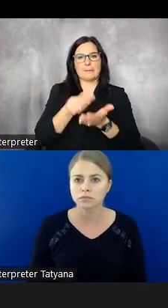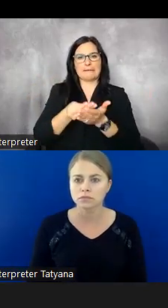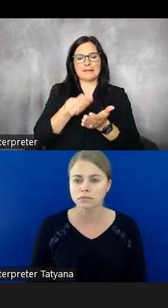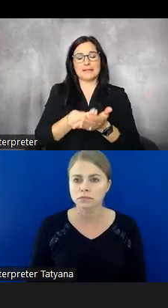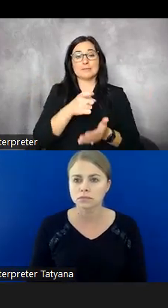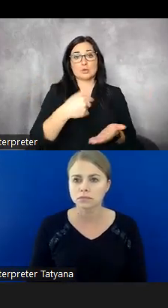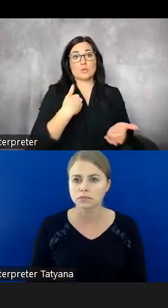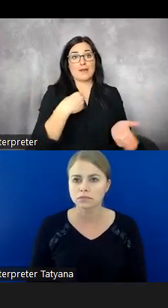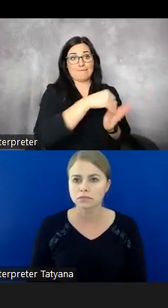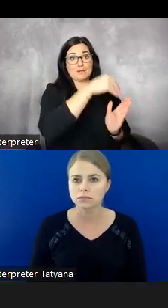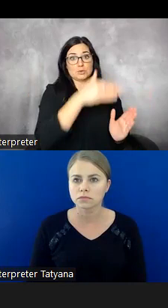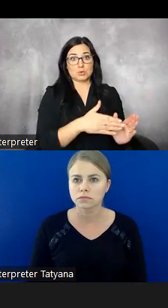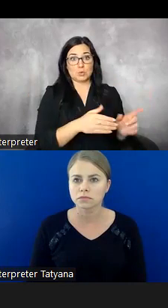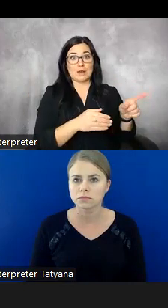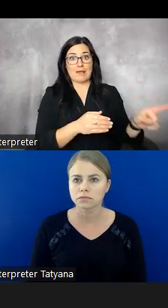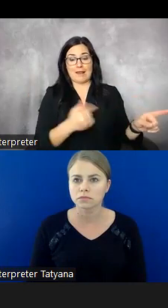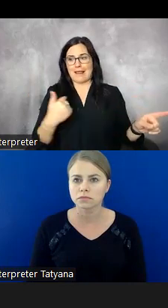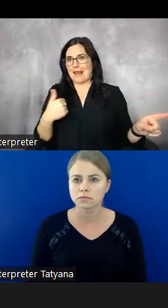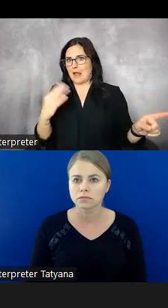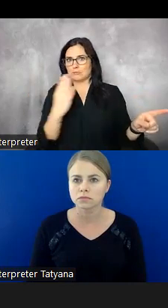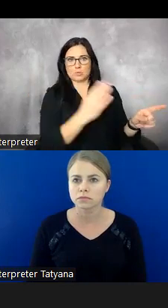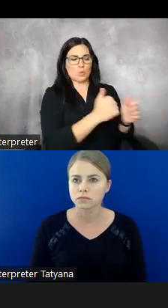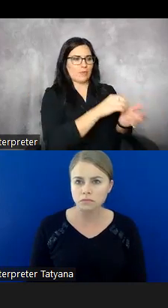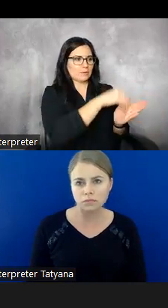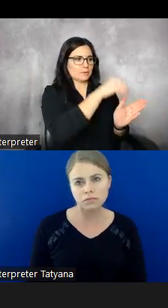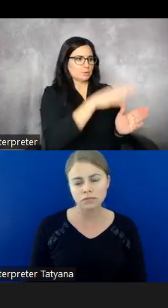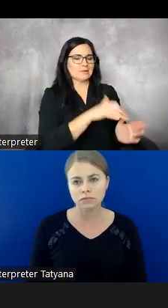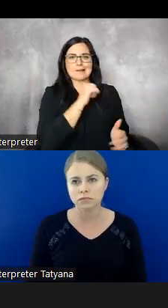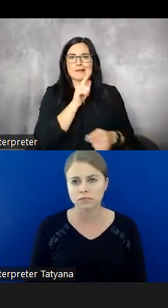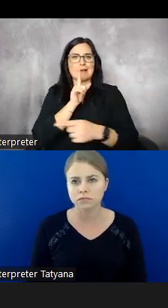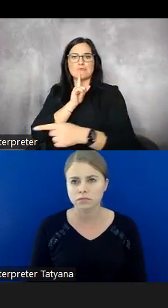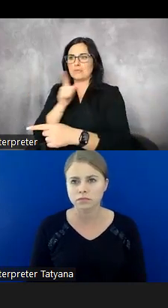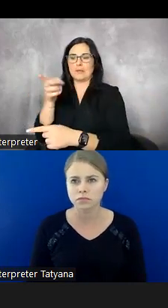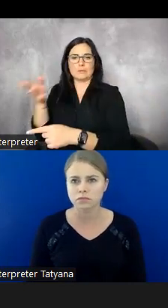student that I'm responding to their need instead of the proactive approach to things.